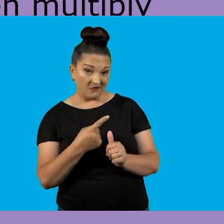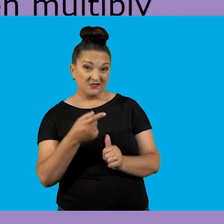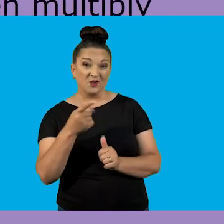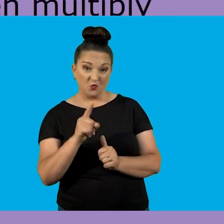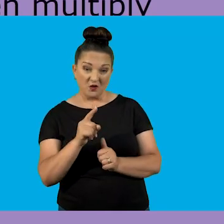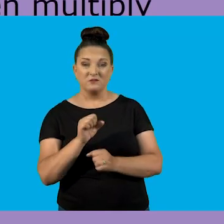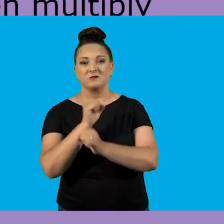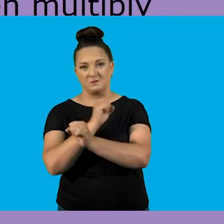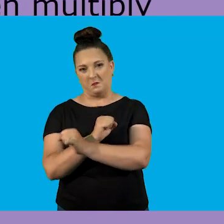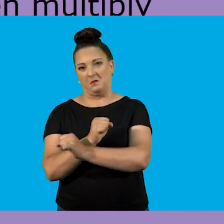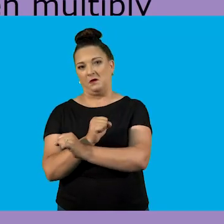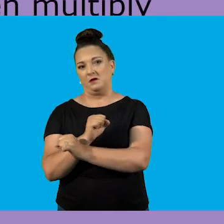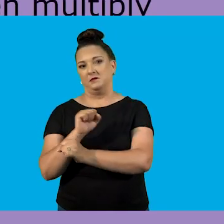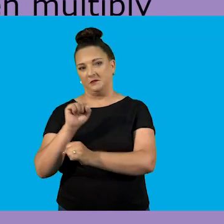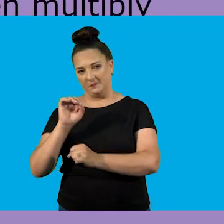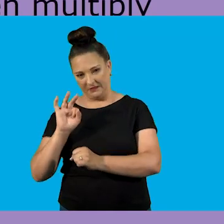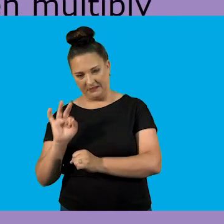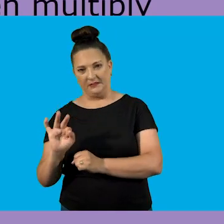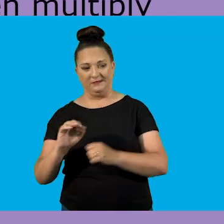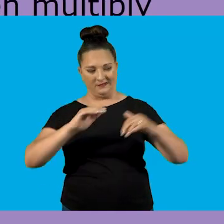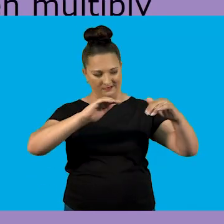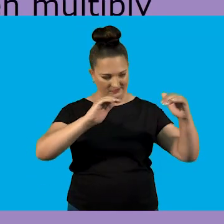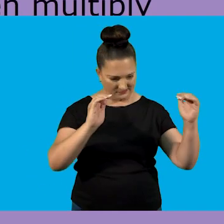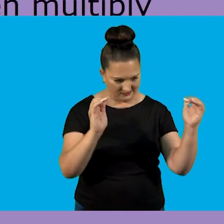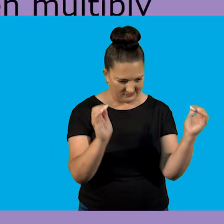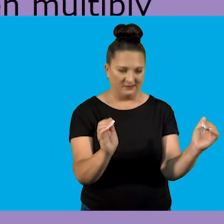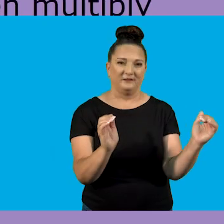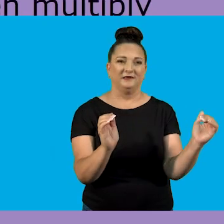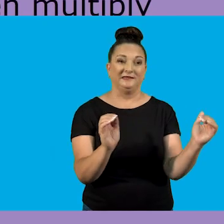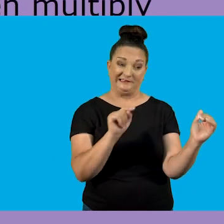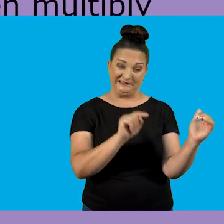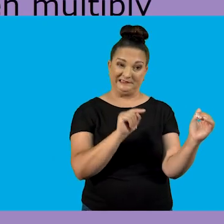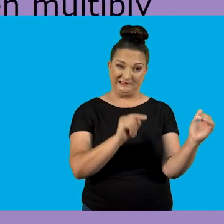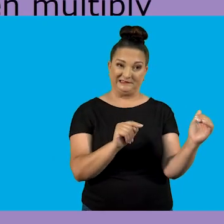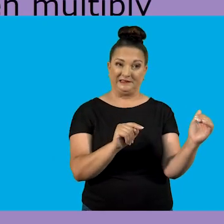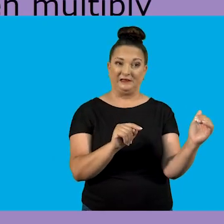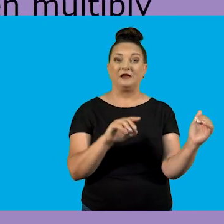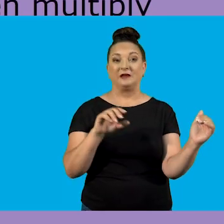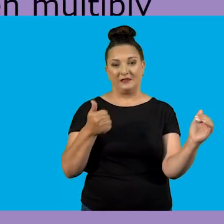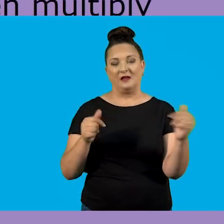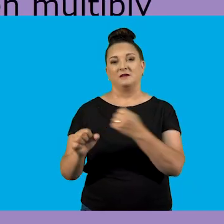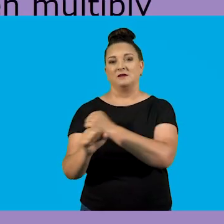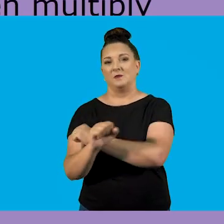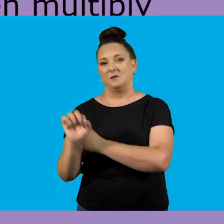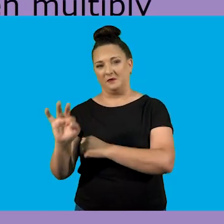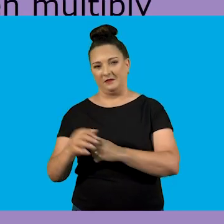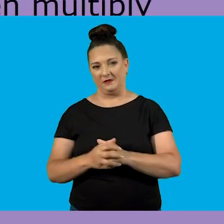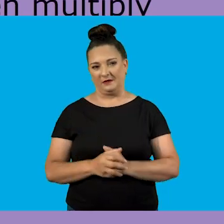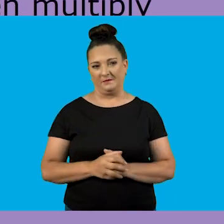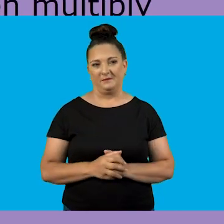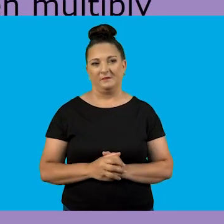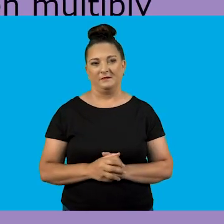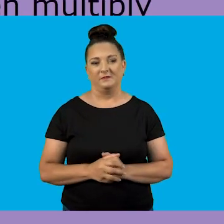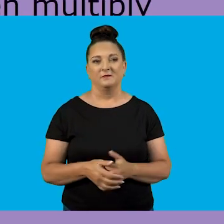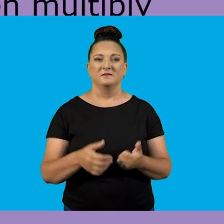answer by 3. So after everything has been done here, we are going to then multiply by 3. But